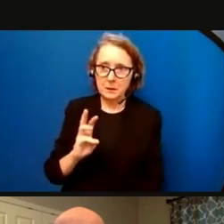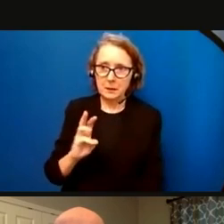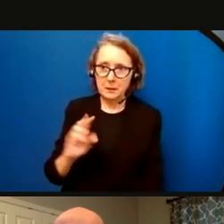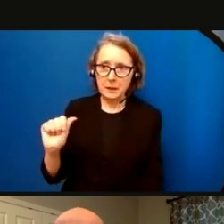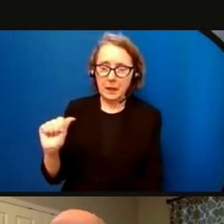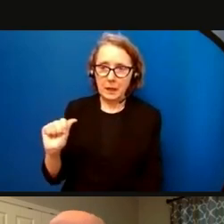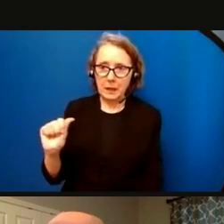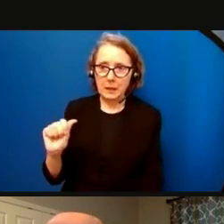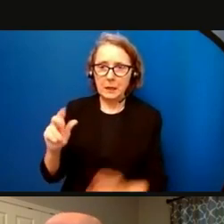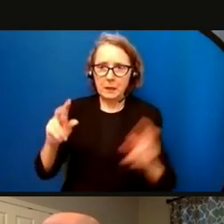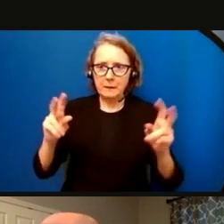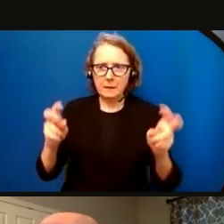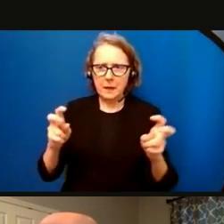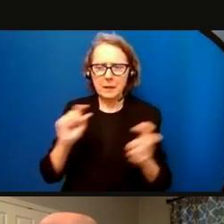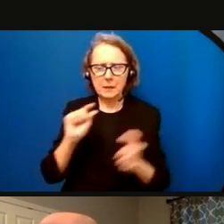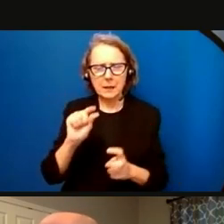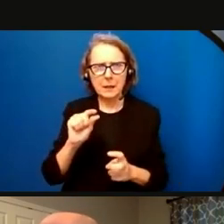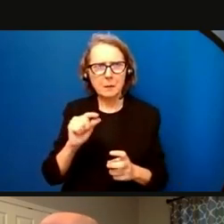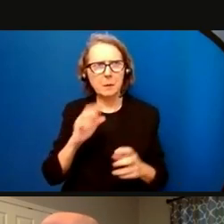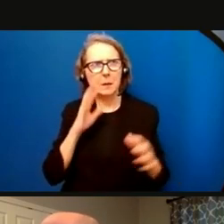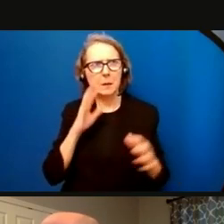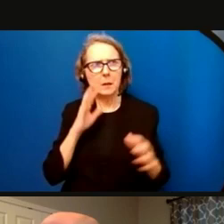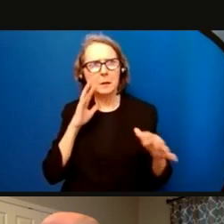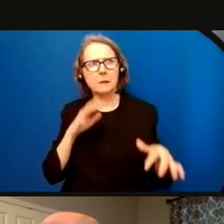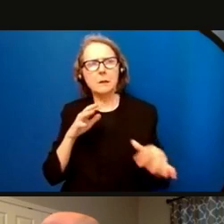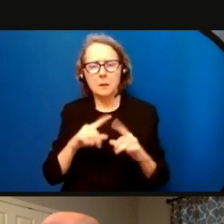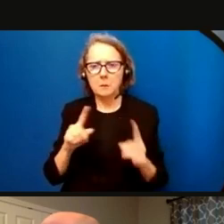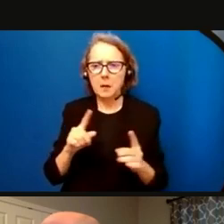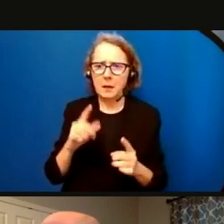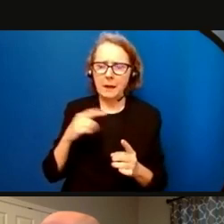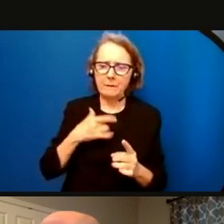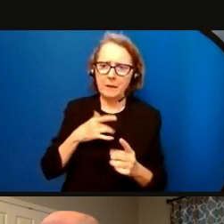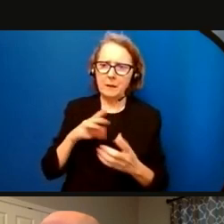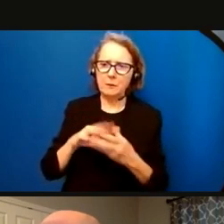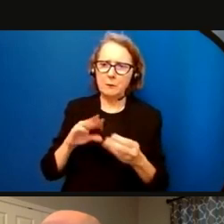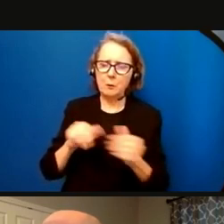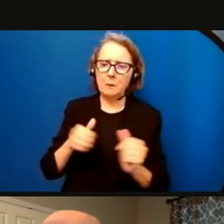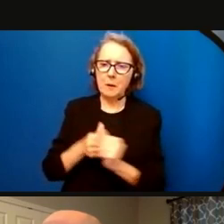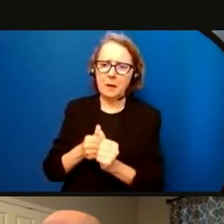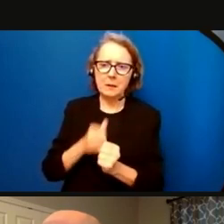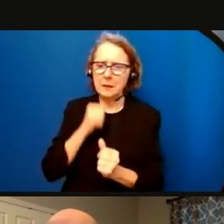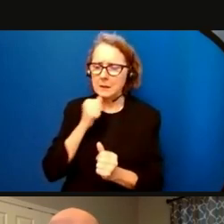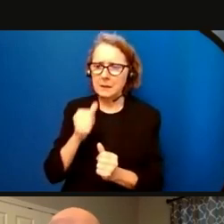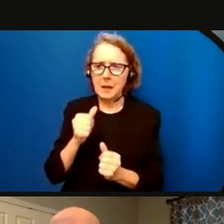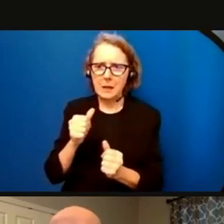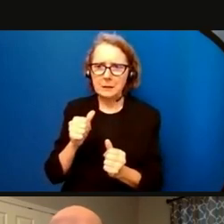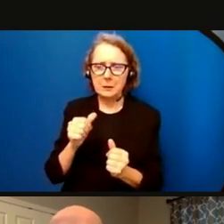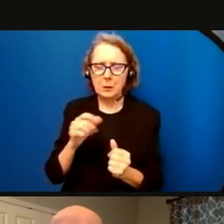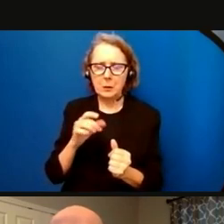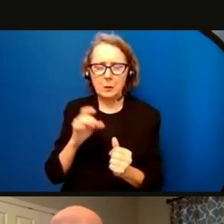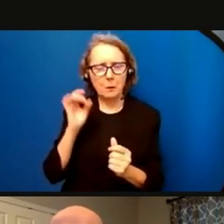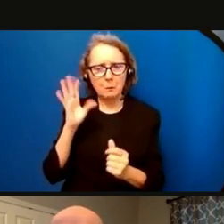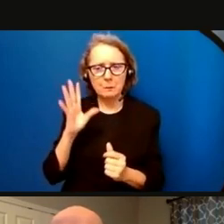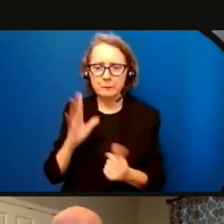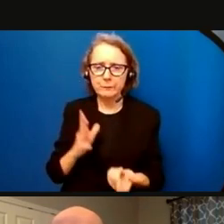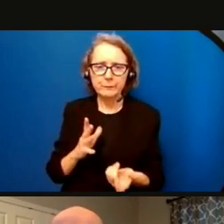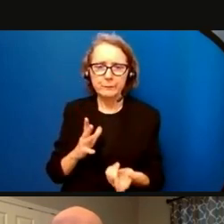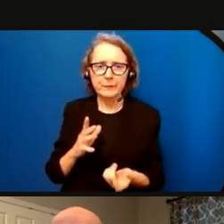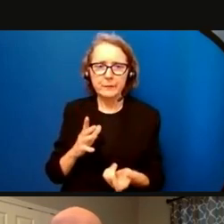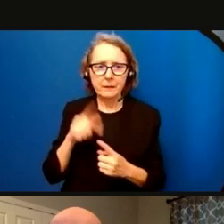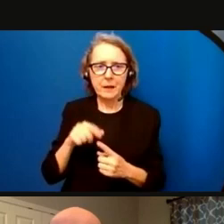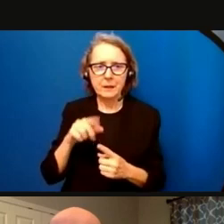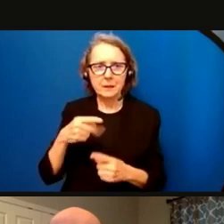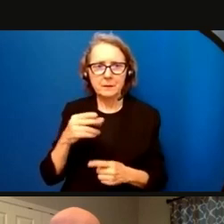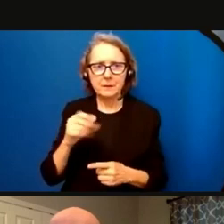The title is a little bit daunting, but I think that the story behind it is not so bleak, and that is the